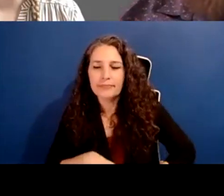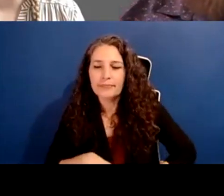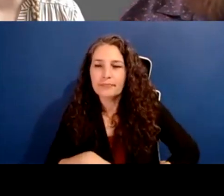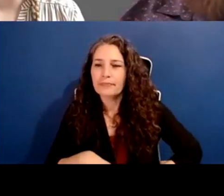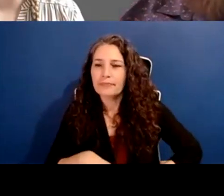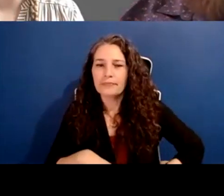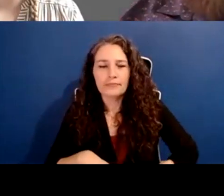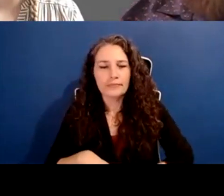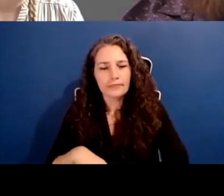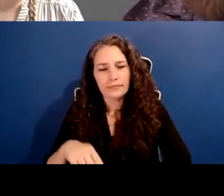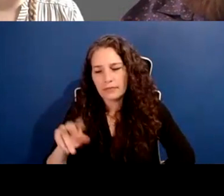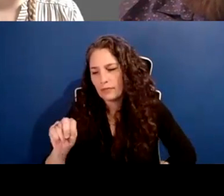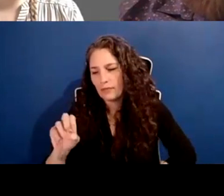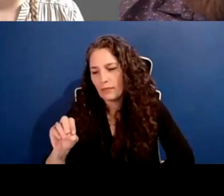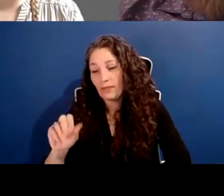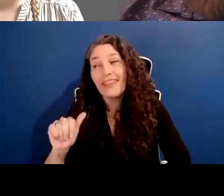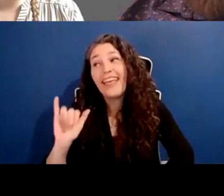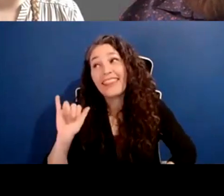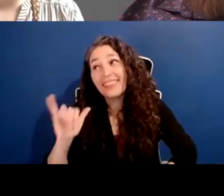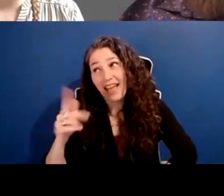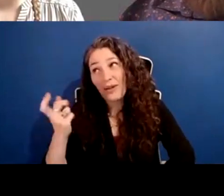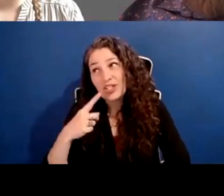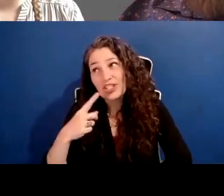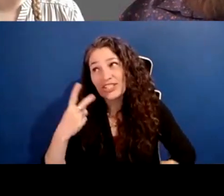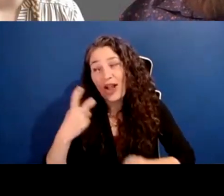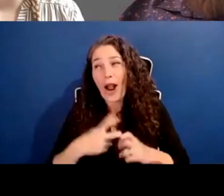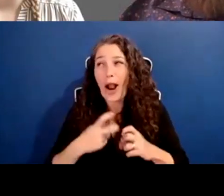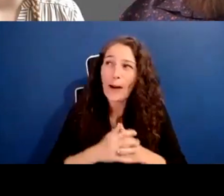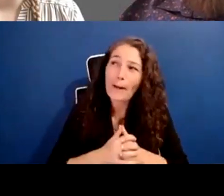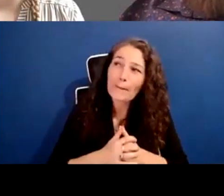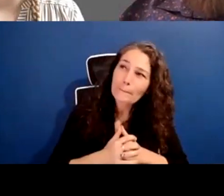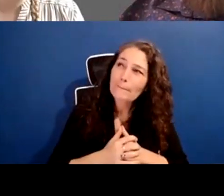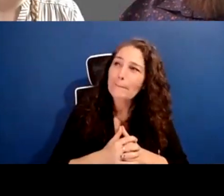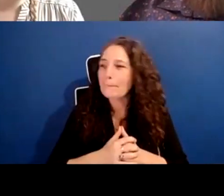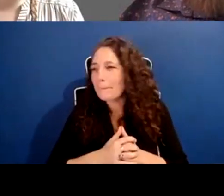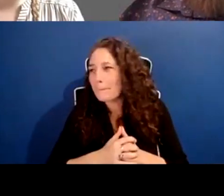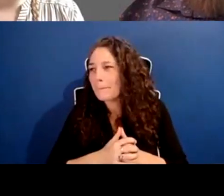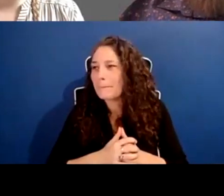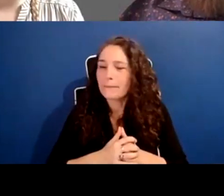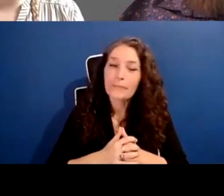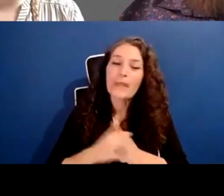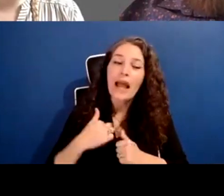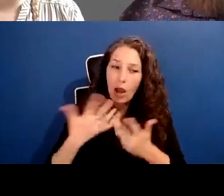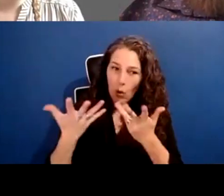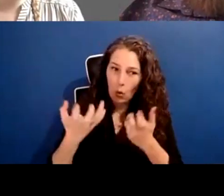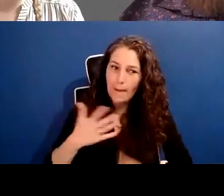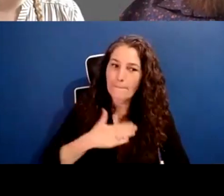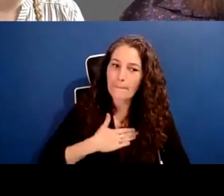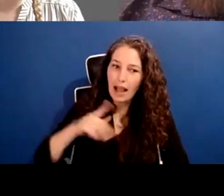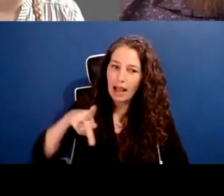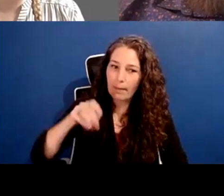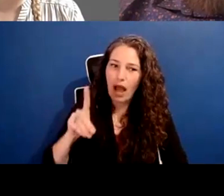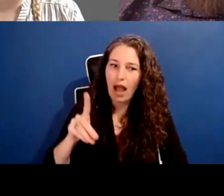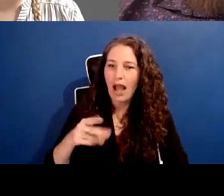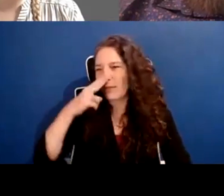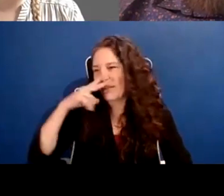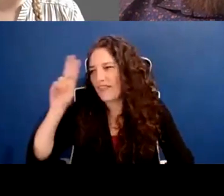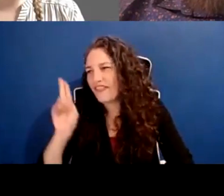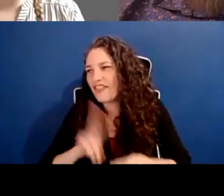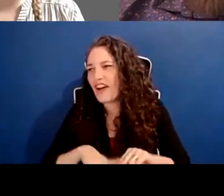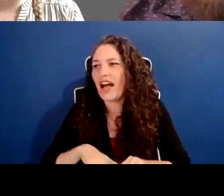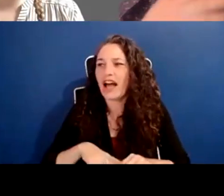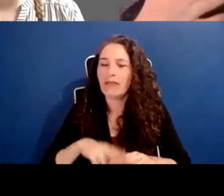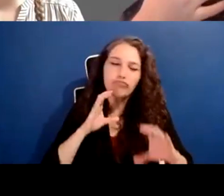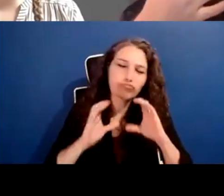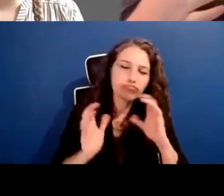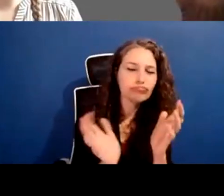That's a hard one. Yeah, I wanted my podcast to be kind of like fun and conversational. Like I wanted